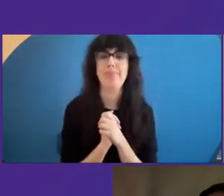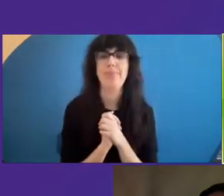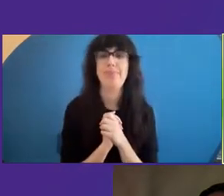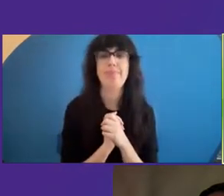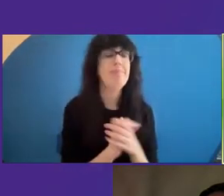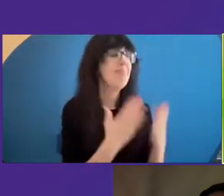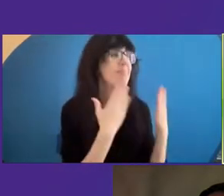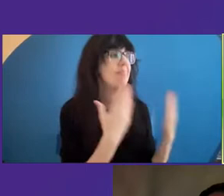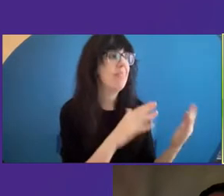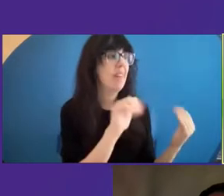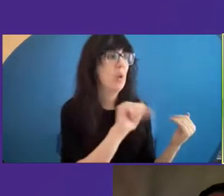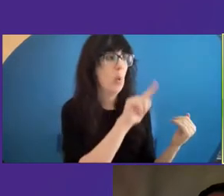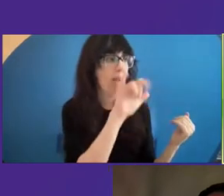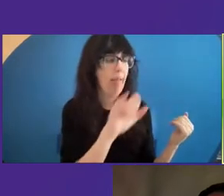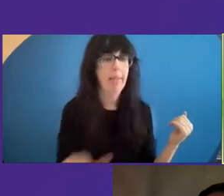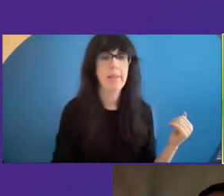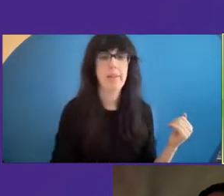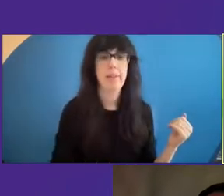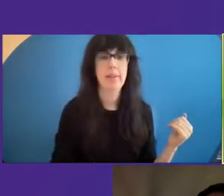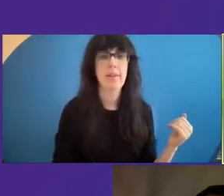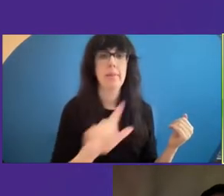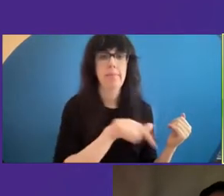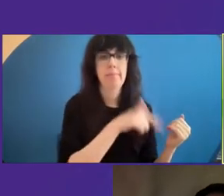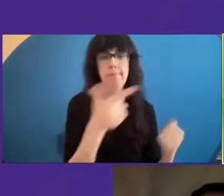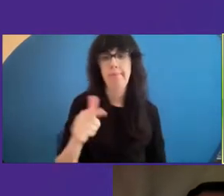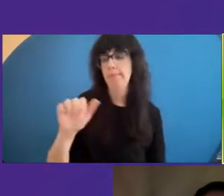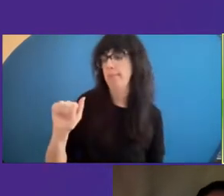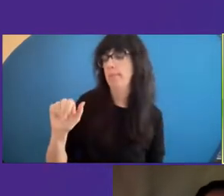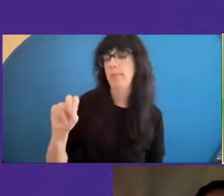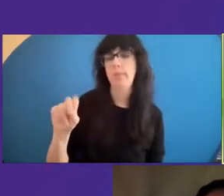Thank you, Alice. And Andre Bouchard.